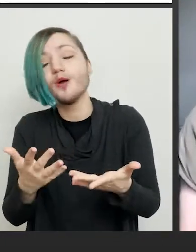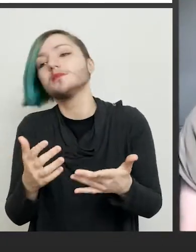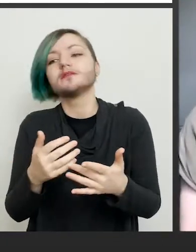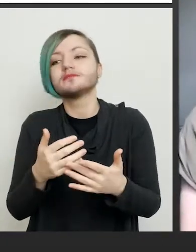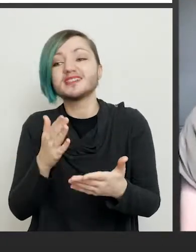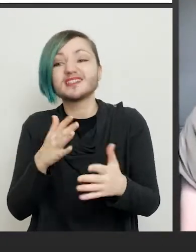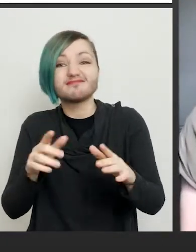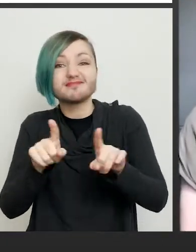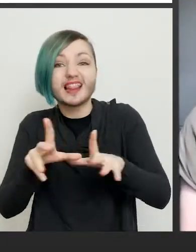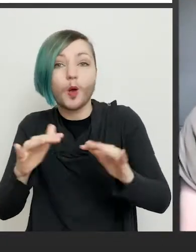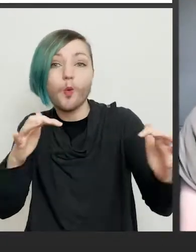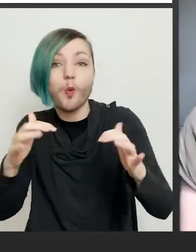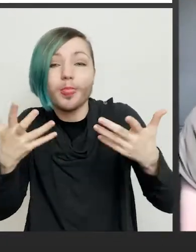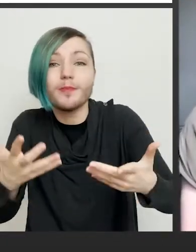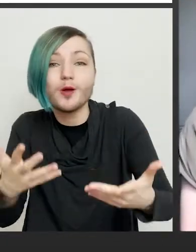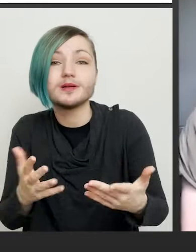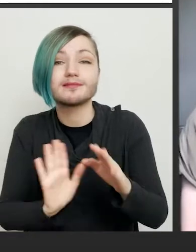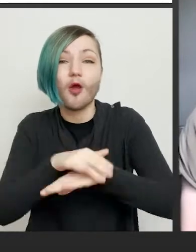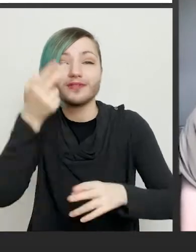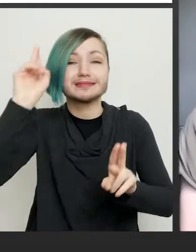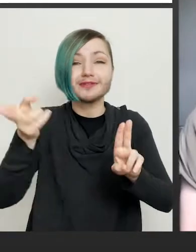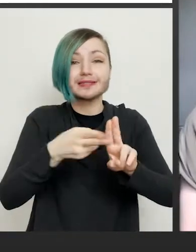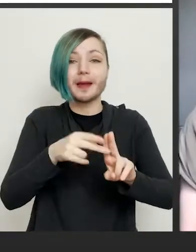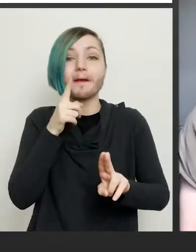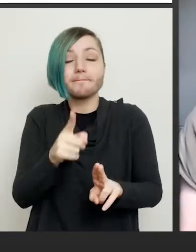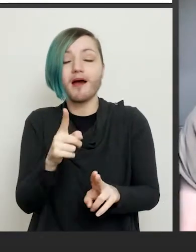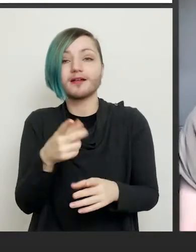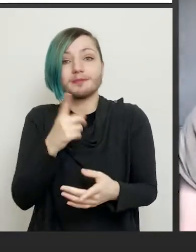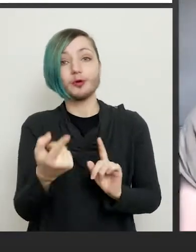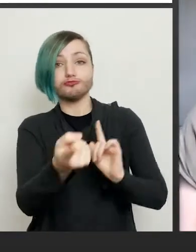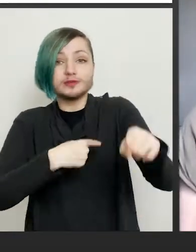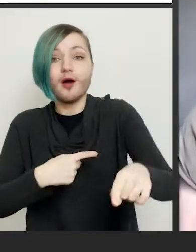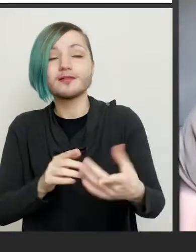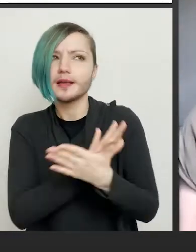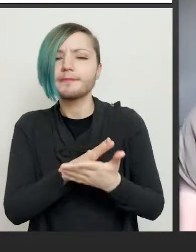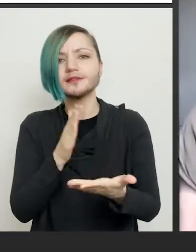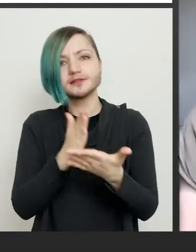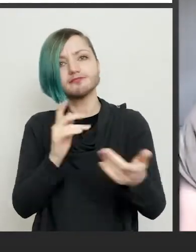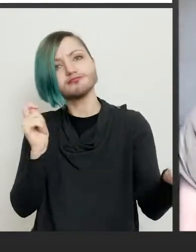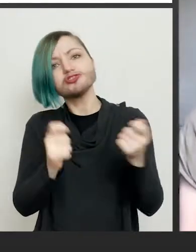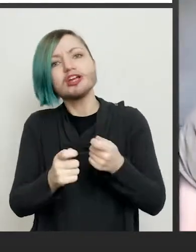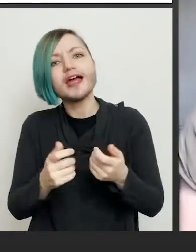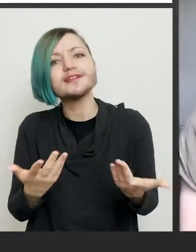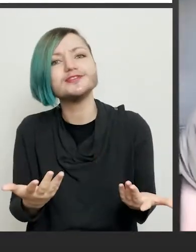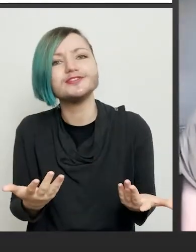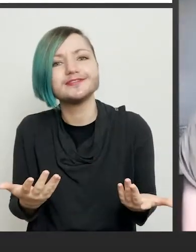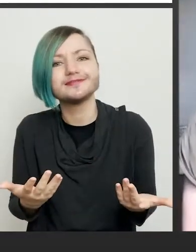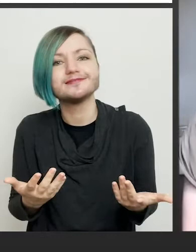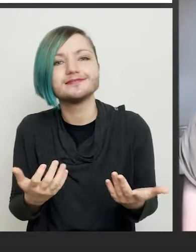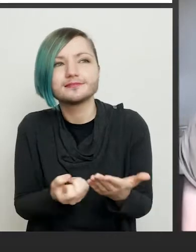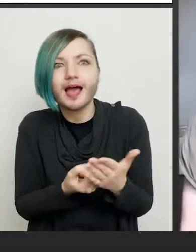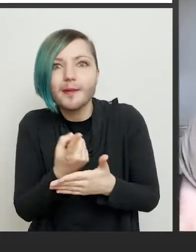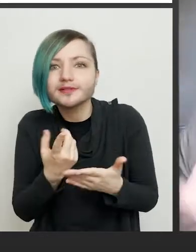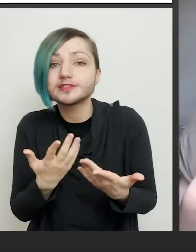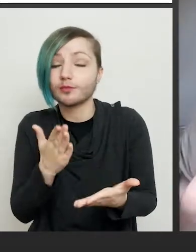if you get this response, it means that something's happening. It means that you're being effective in some ways, and Mm,